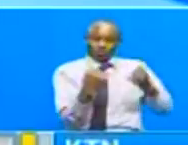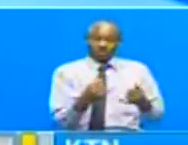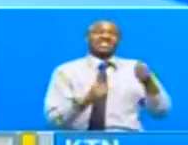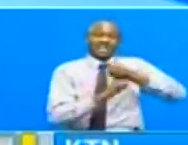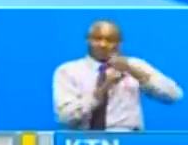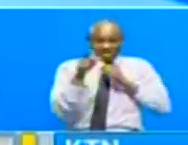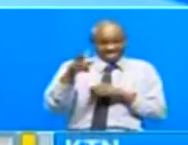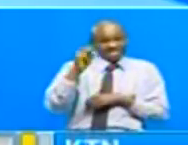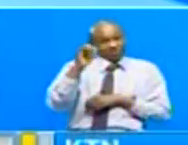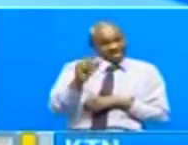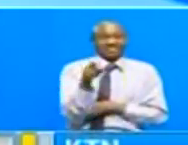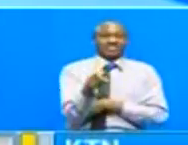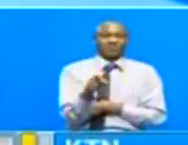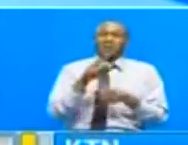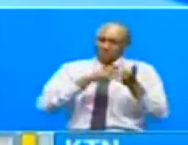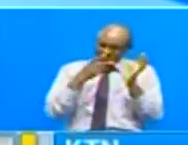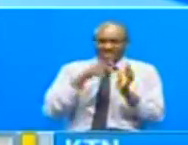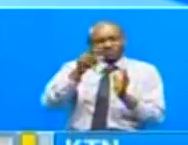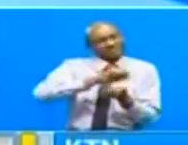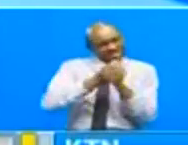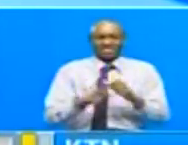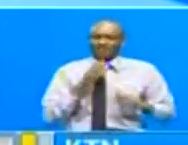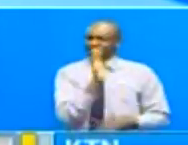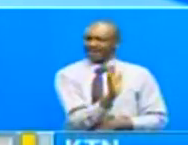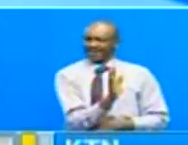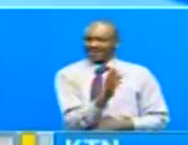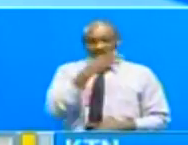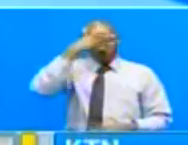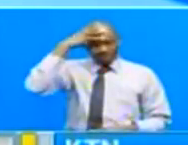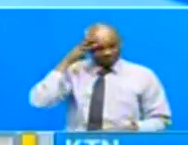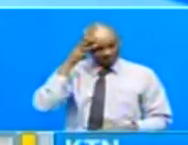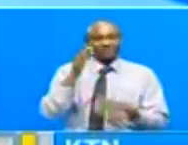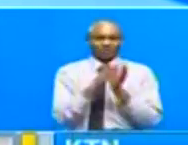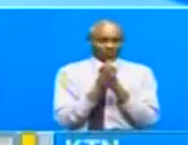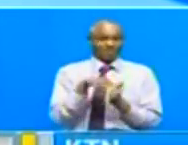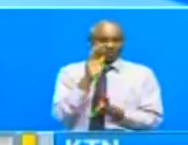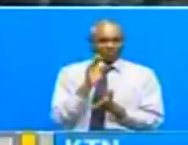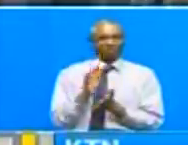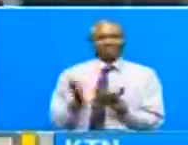recruits who said that the NYS projects have changed their lives. Wilson Buru reports.